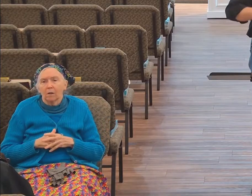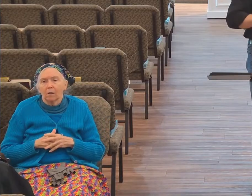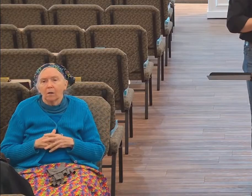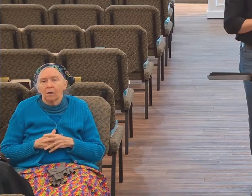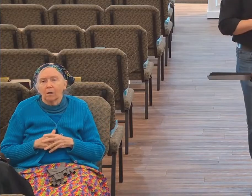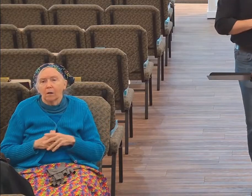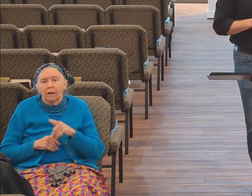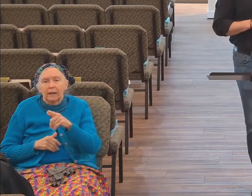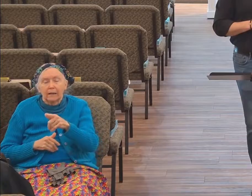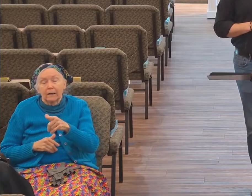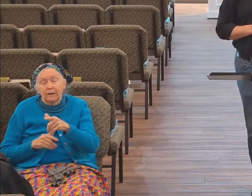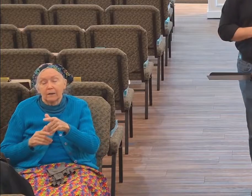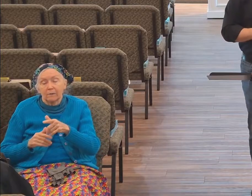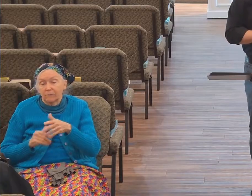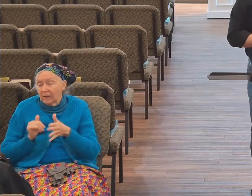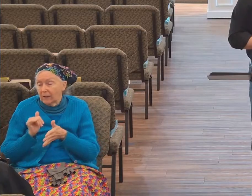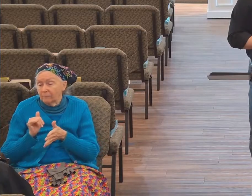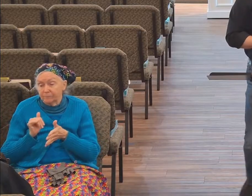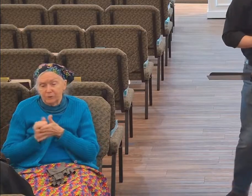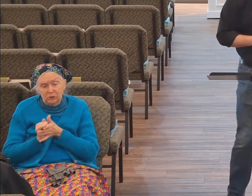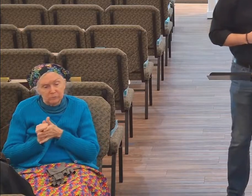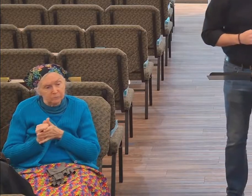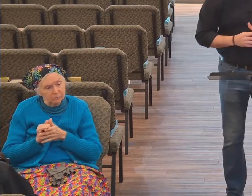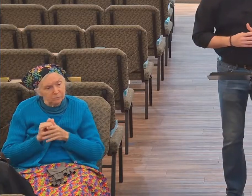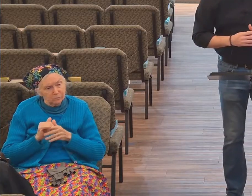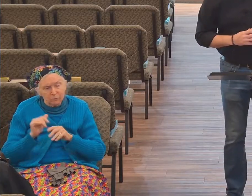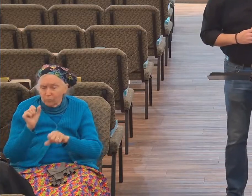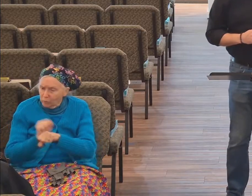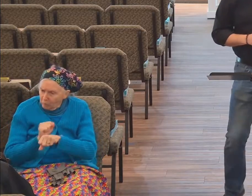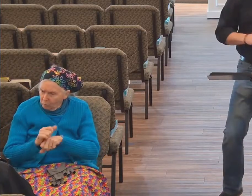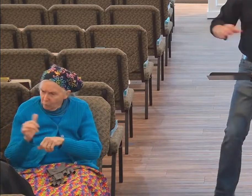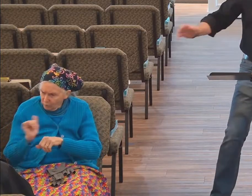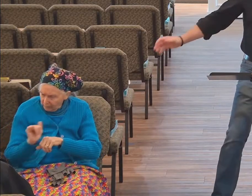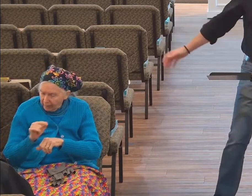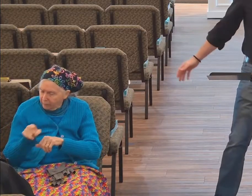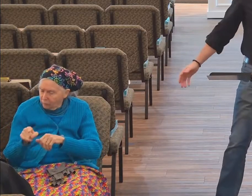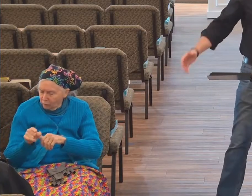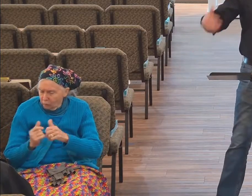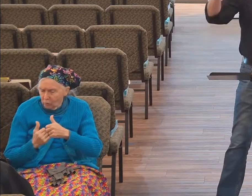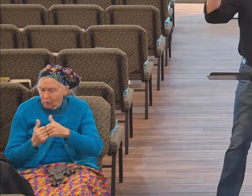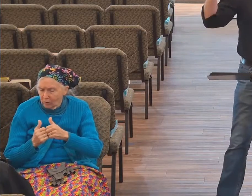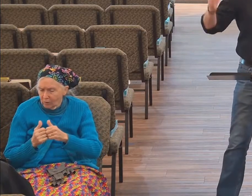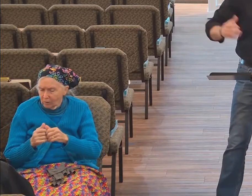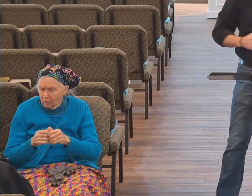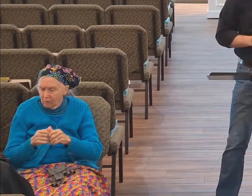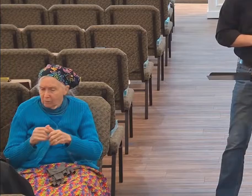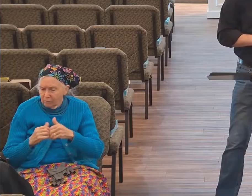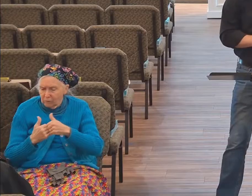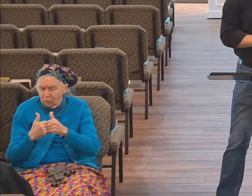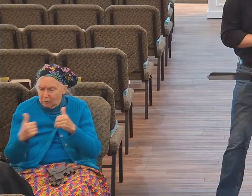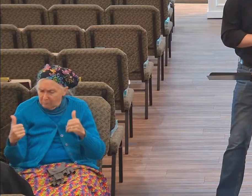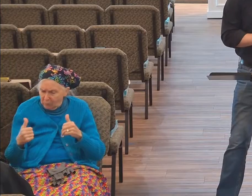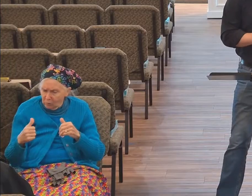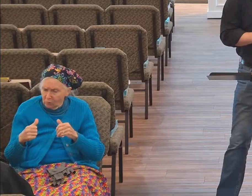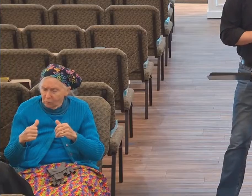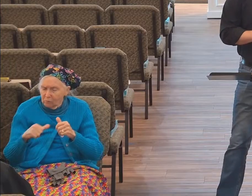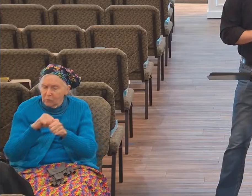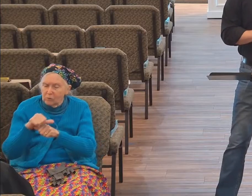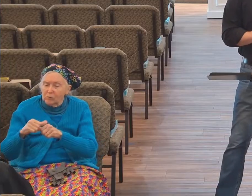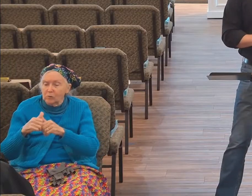Takes that gap away, okay? Takes that gap away. So this removes this social distance, right, between leaders and everyone